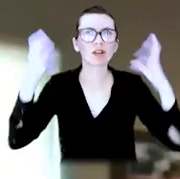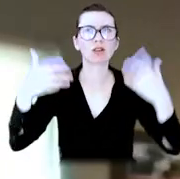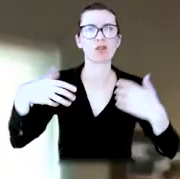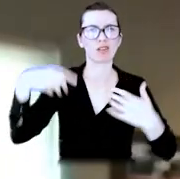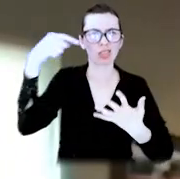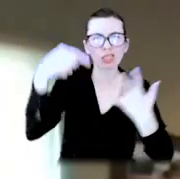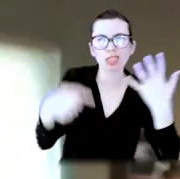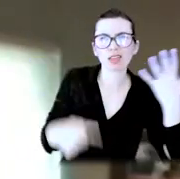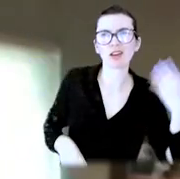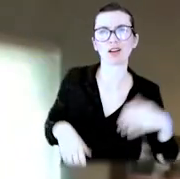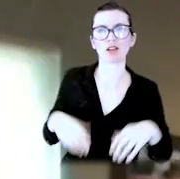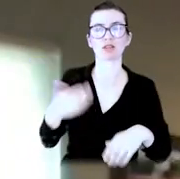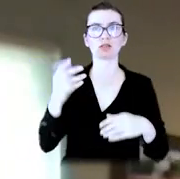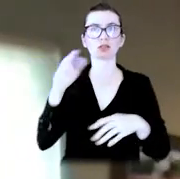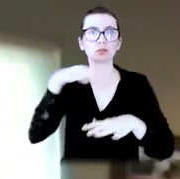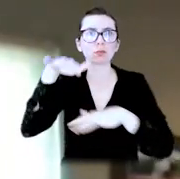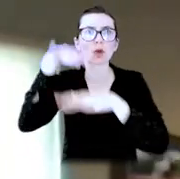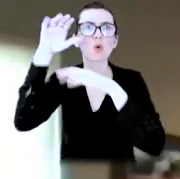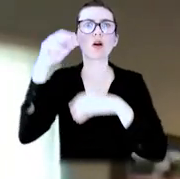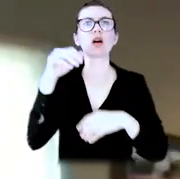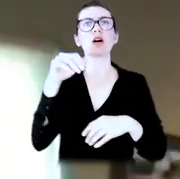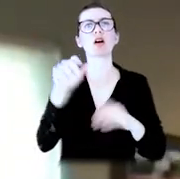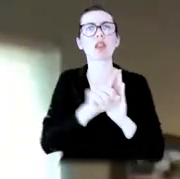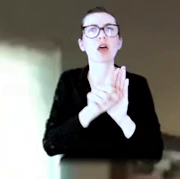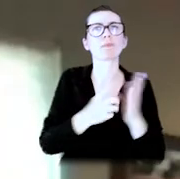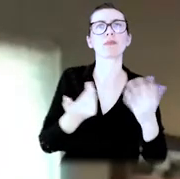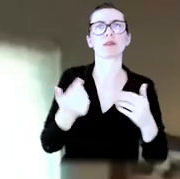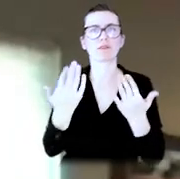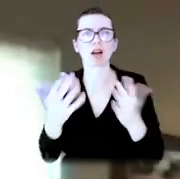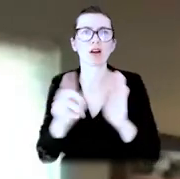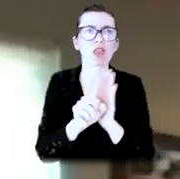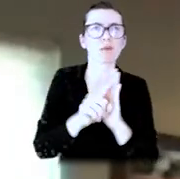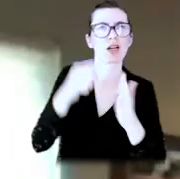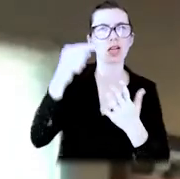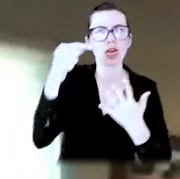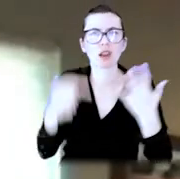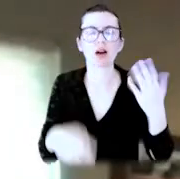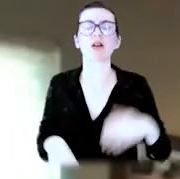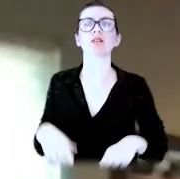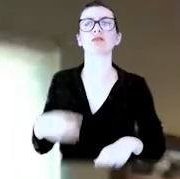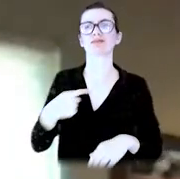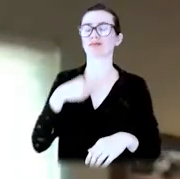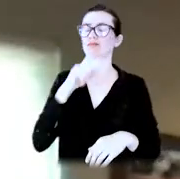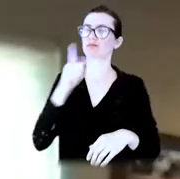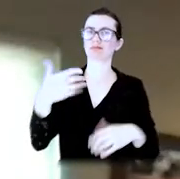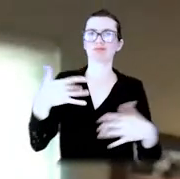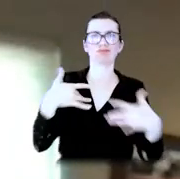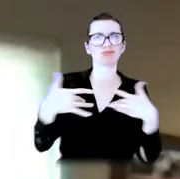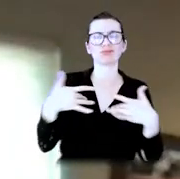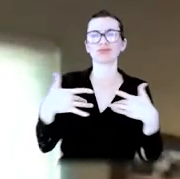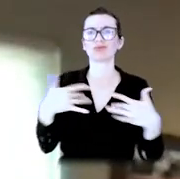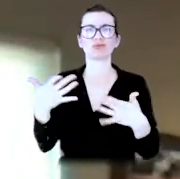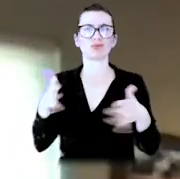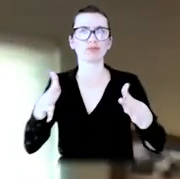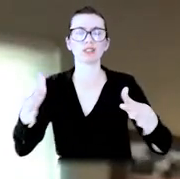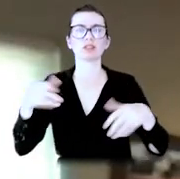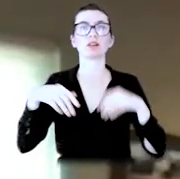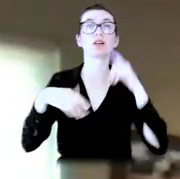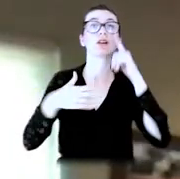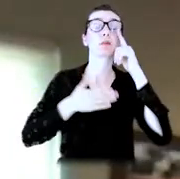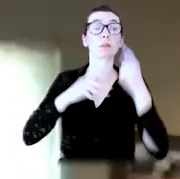need to hear, the smoke alarm, the fire alarm. And so I was really nervous about it. And a friend of mine had kind